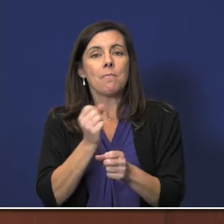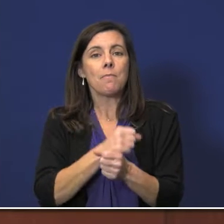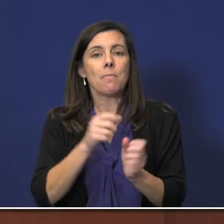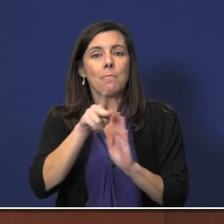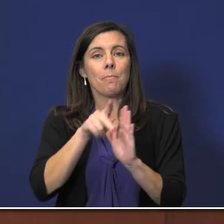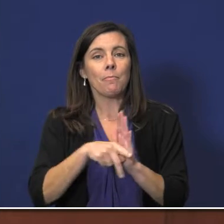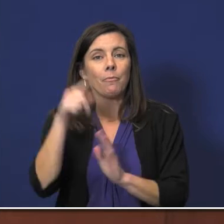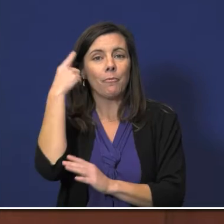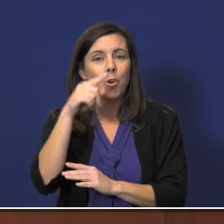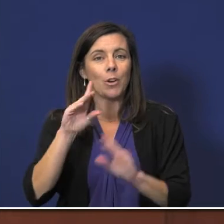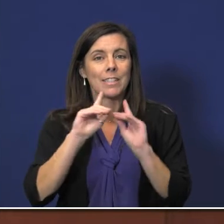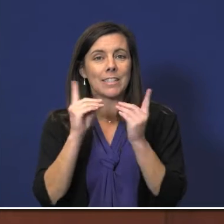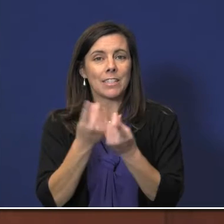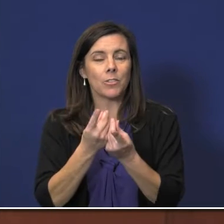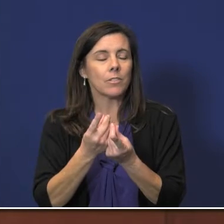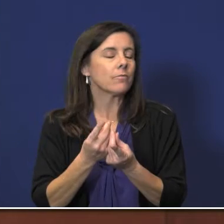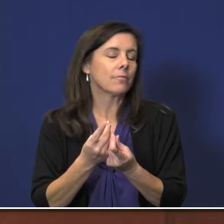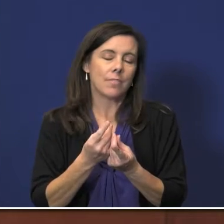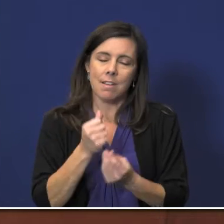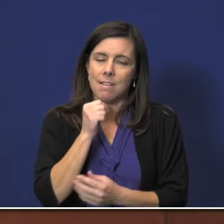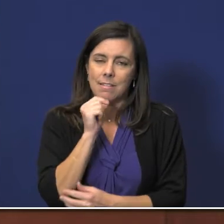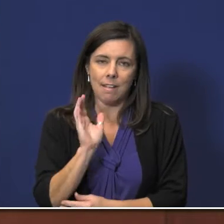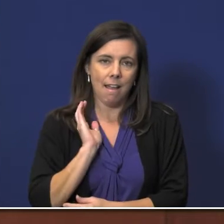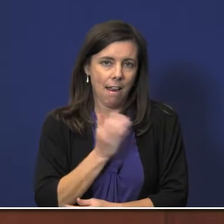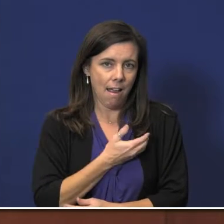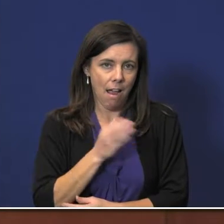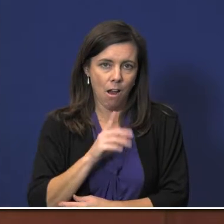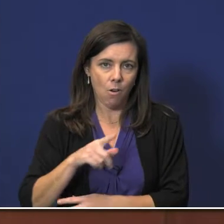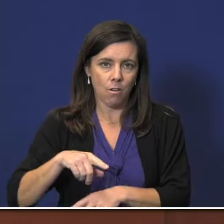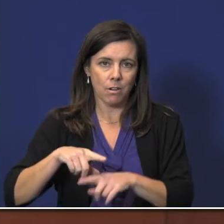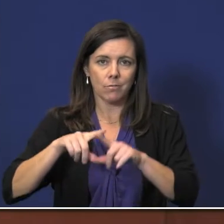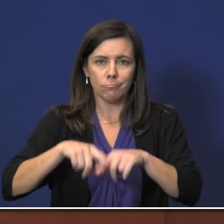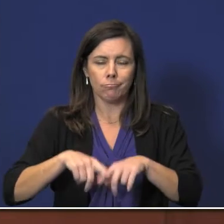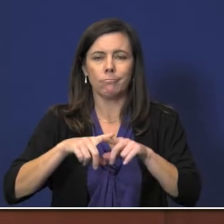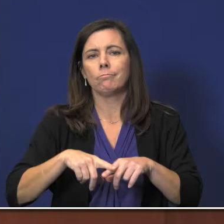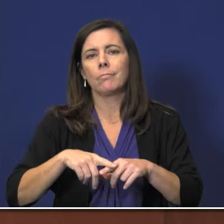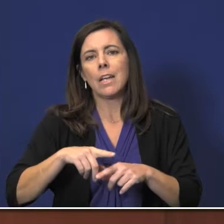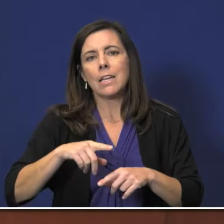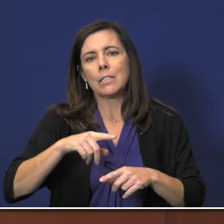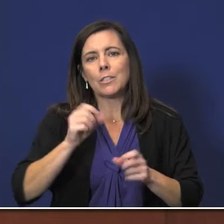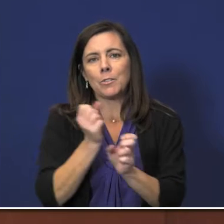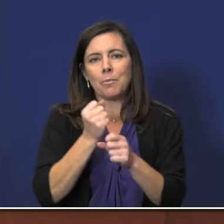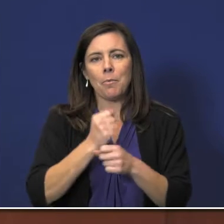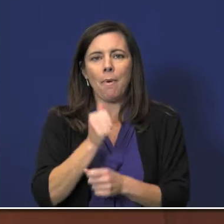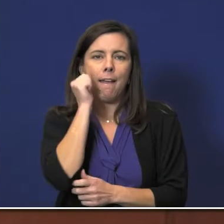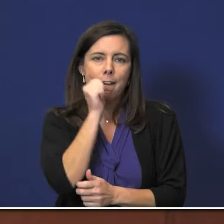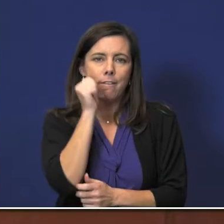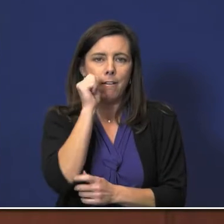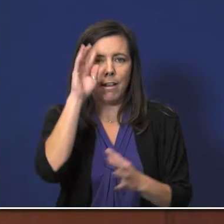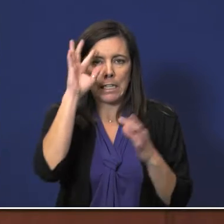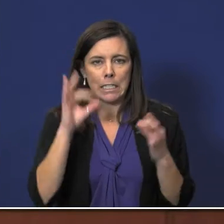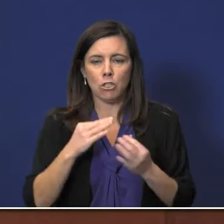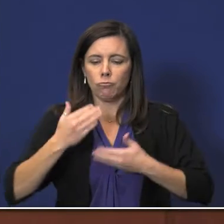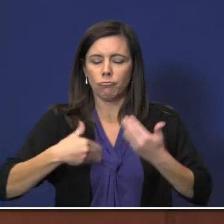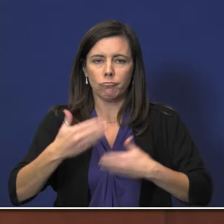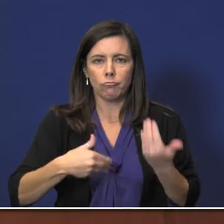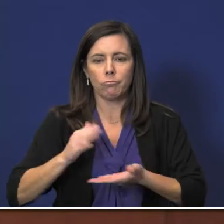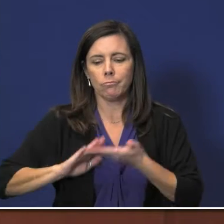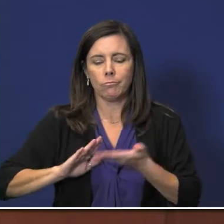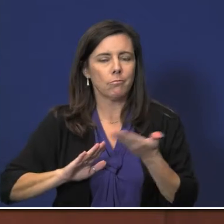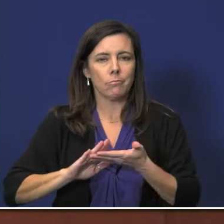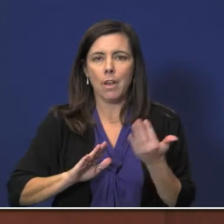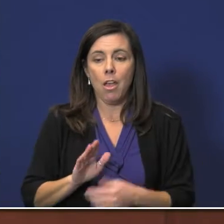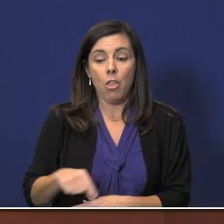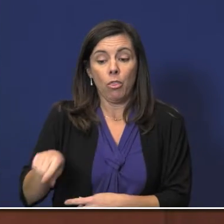district. It is not the role of the board to make day-to-day operational decisions. The management and day-to-day operations of